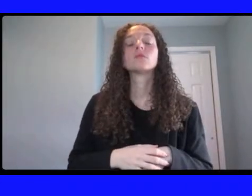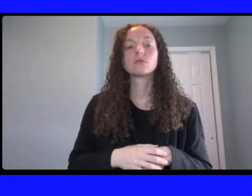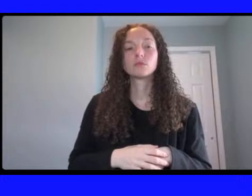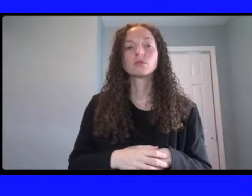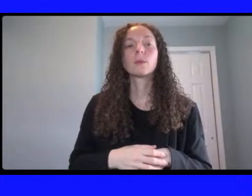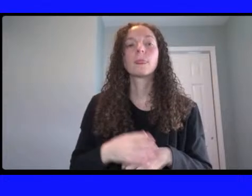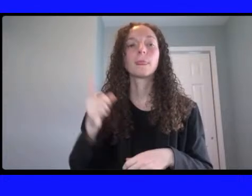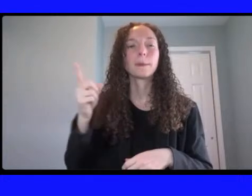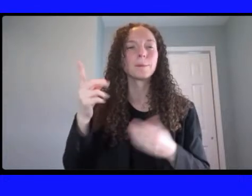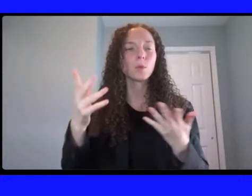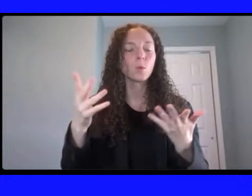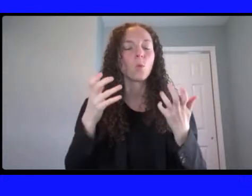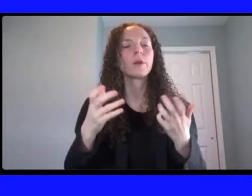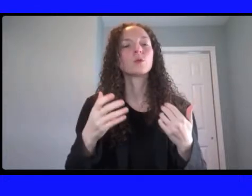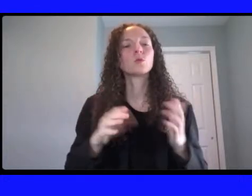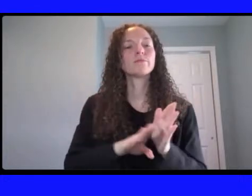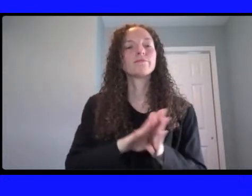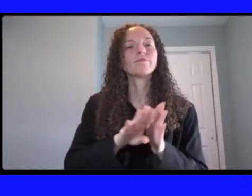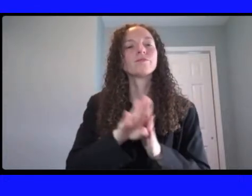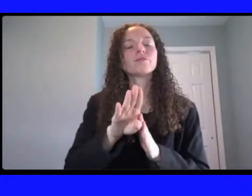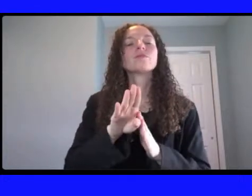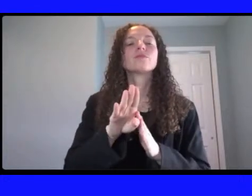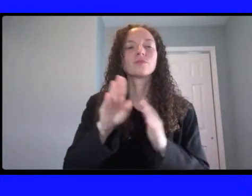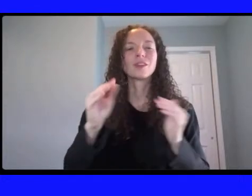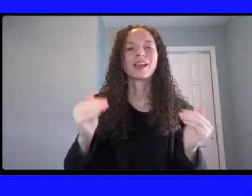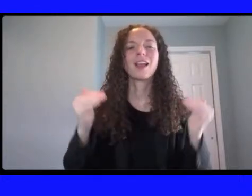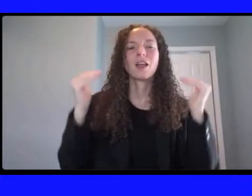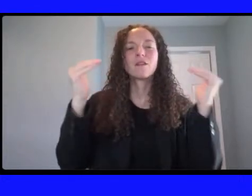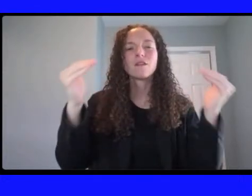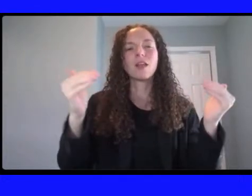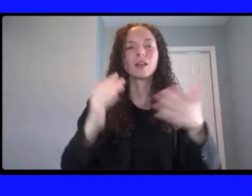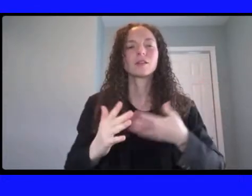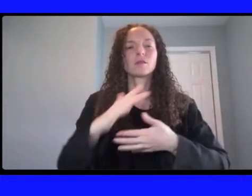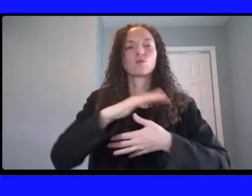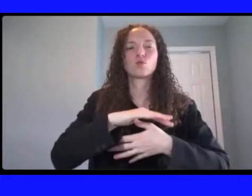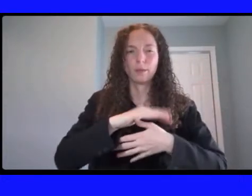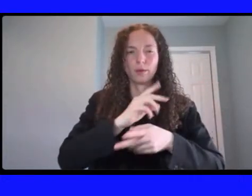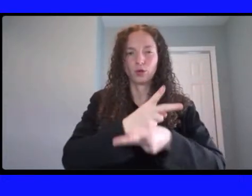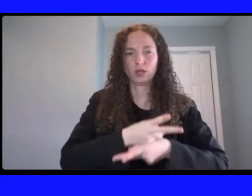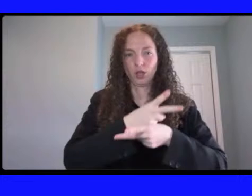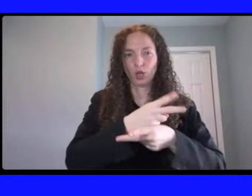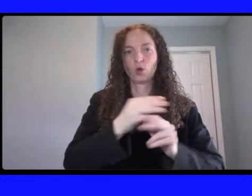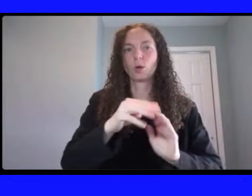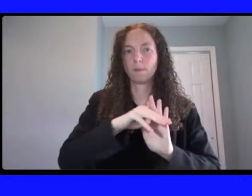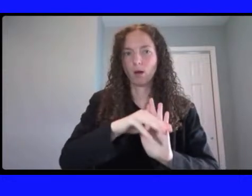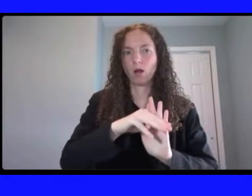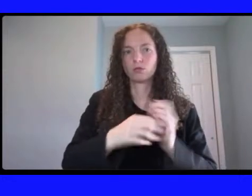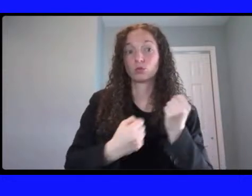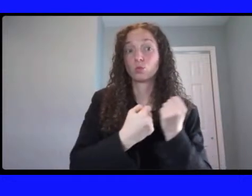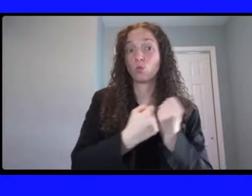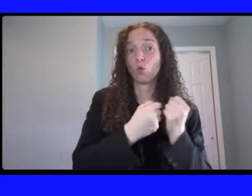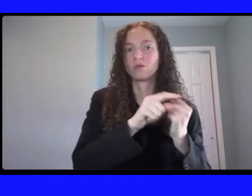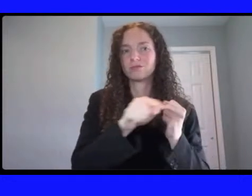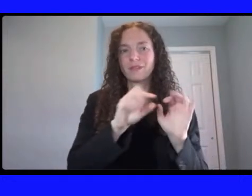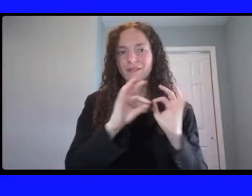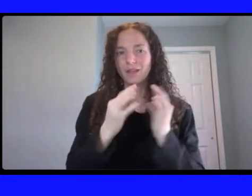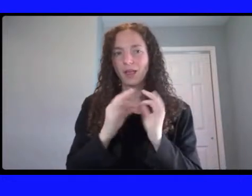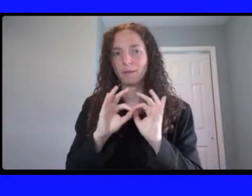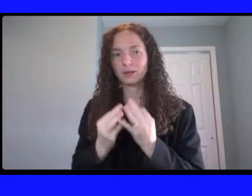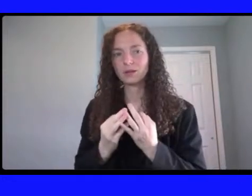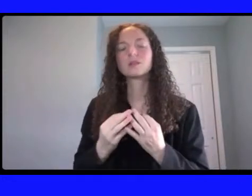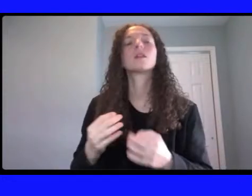say, we want health and hospitals to be a brain building organization. And so Robin Hood was